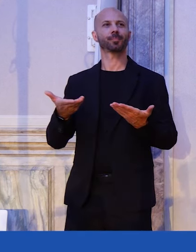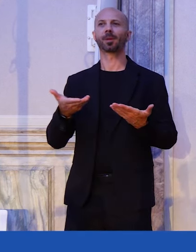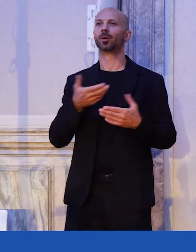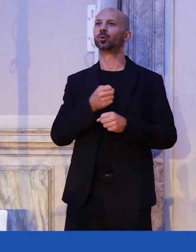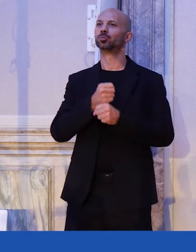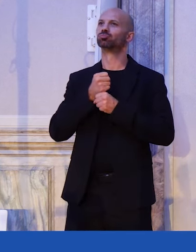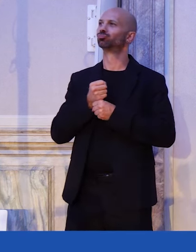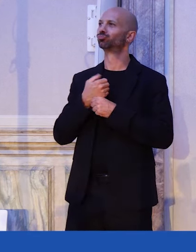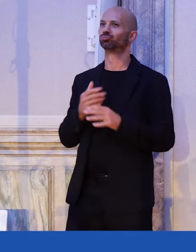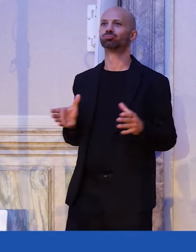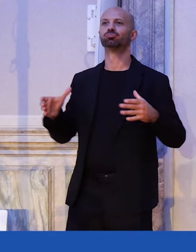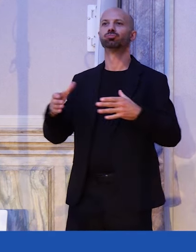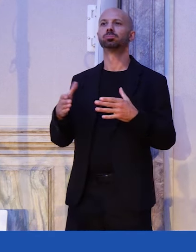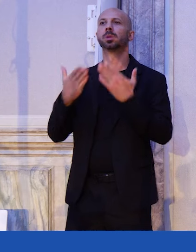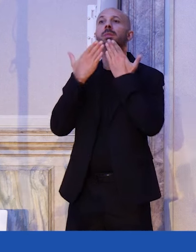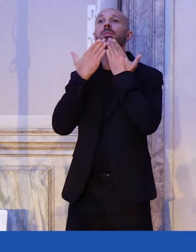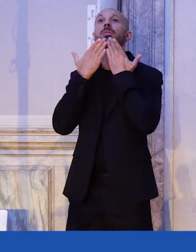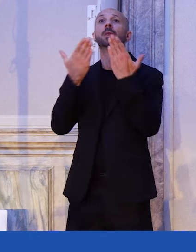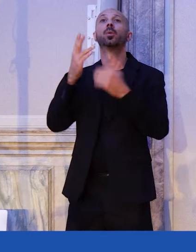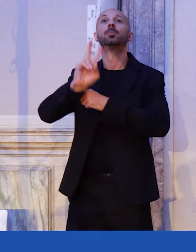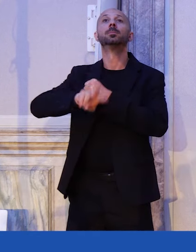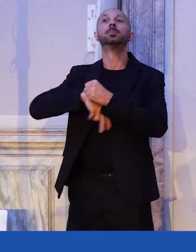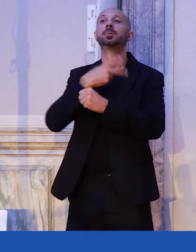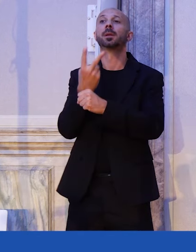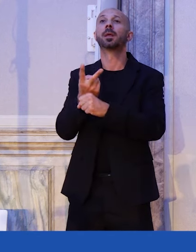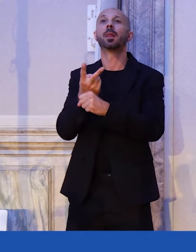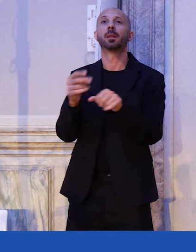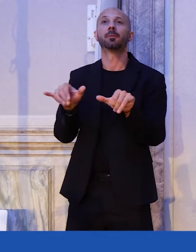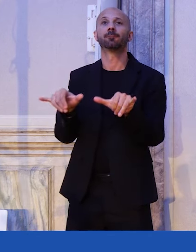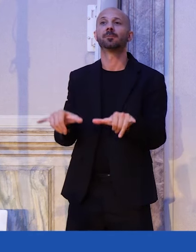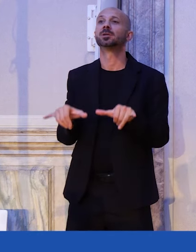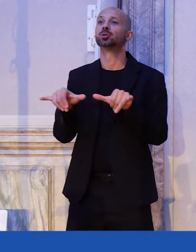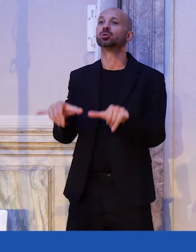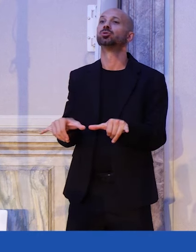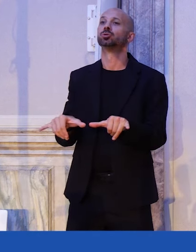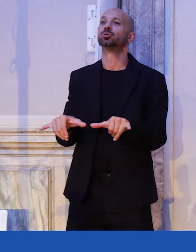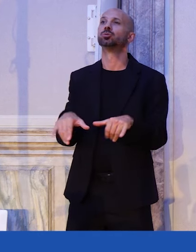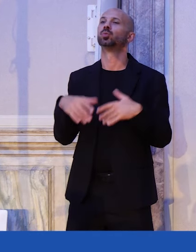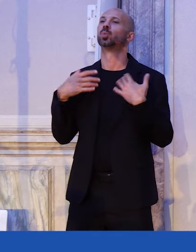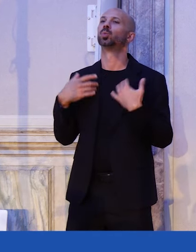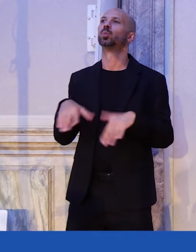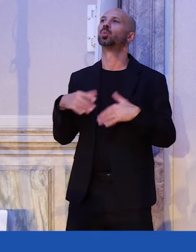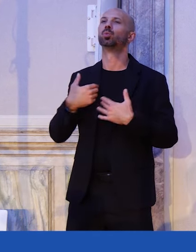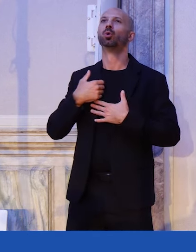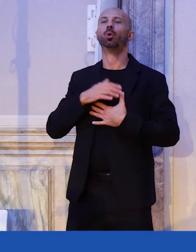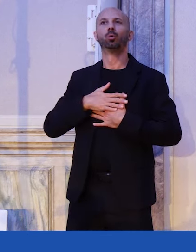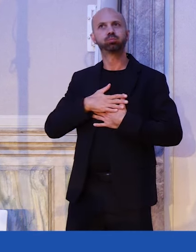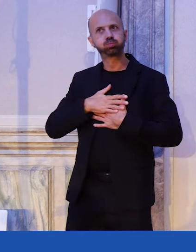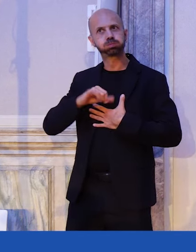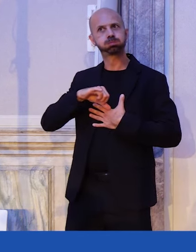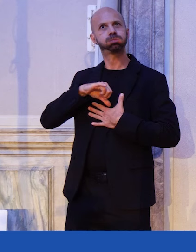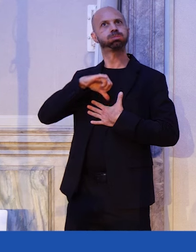Bale for this great honor in particular we wish to thank the artistic director of the Vale